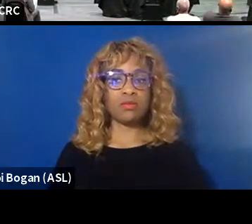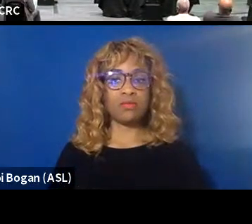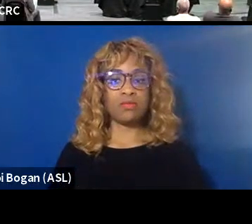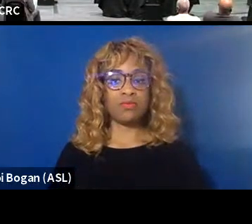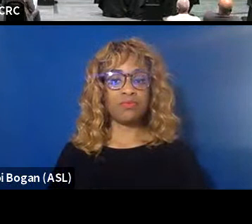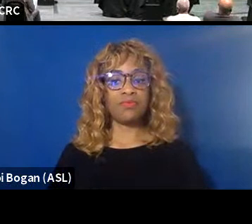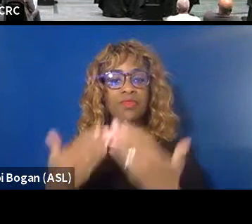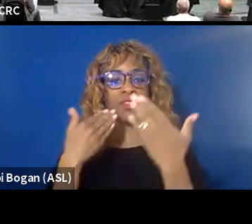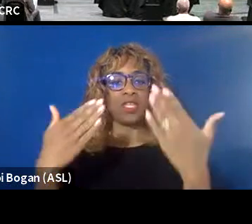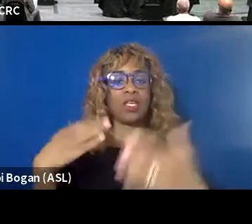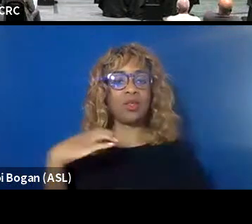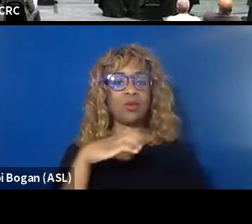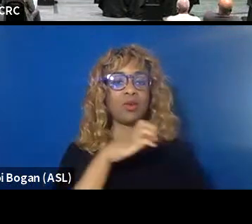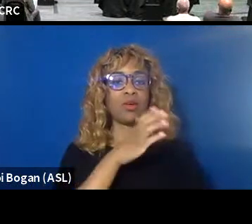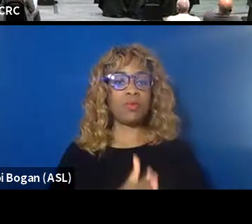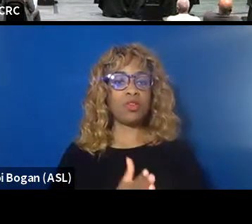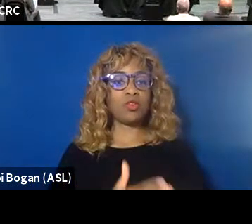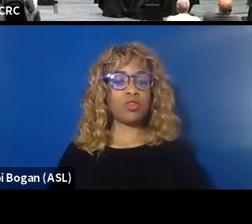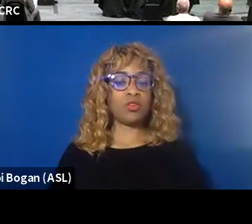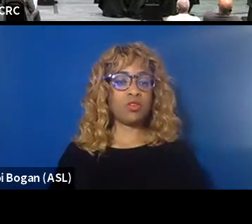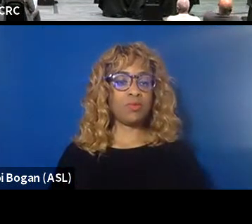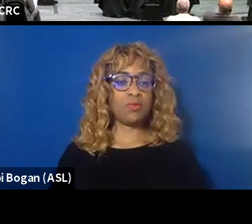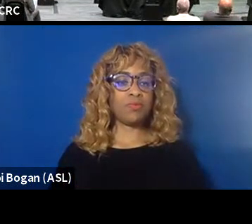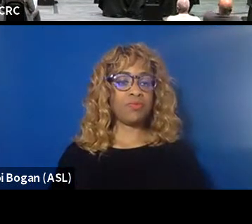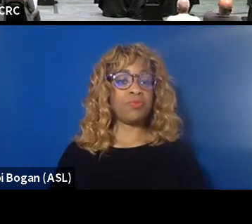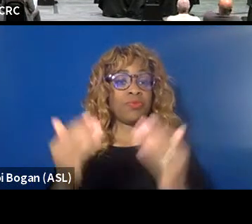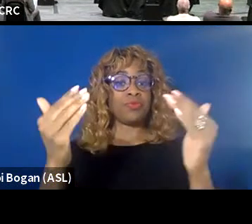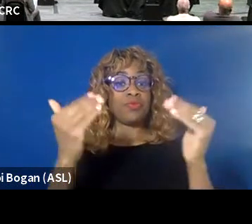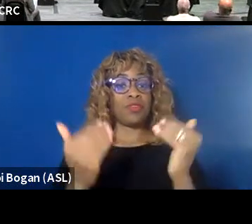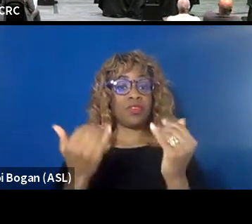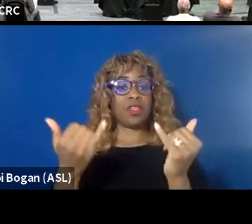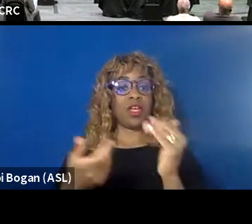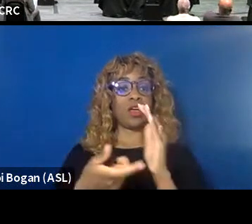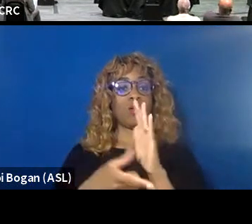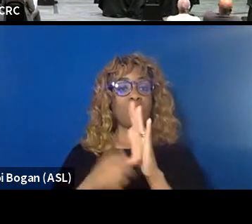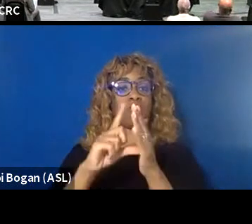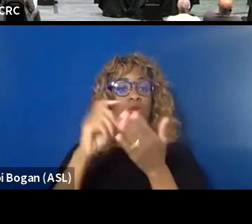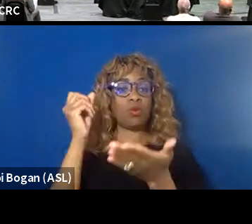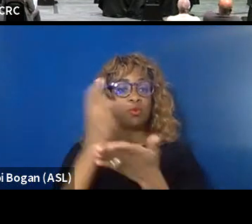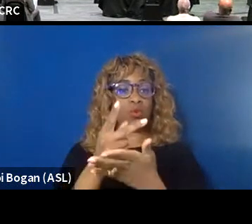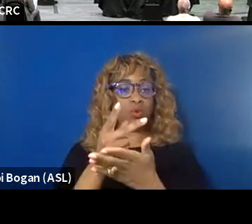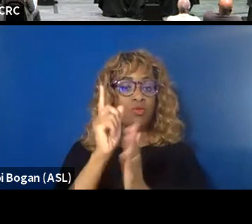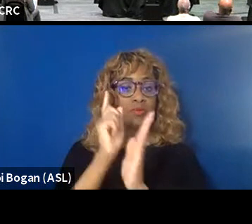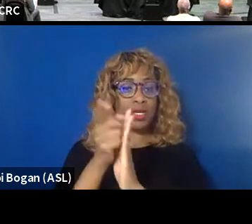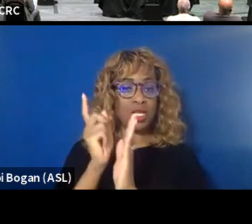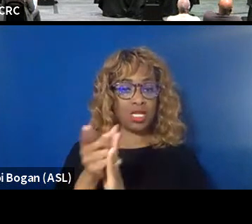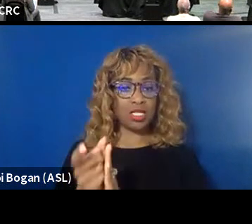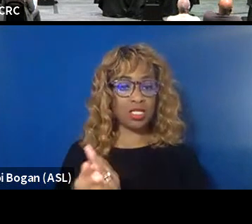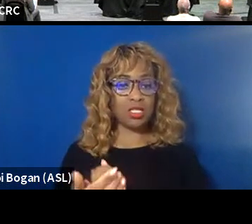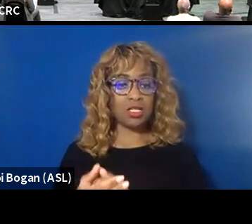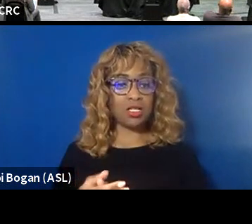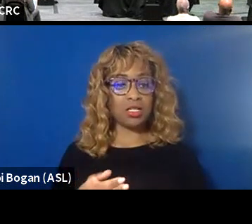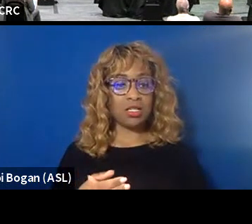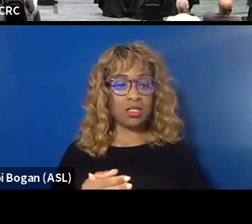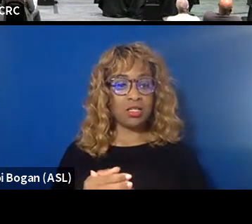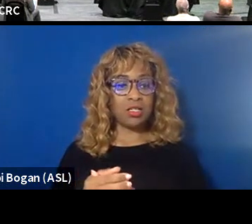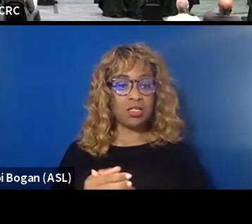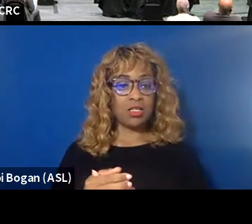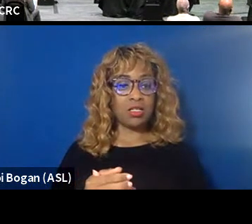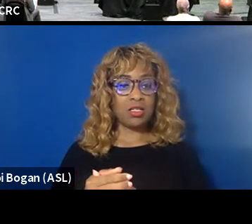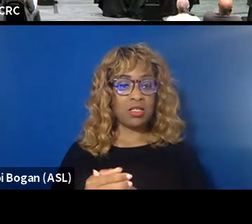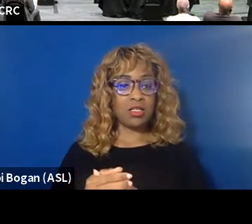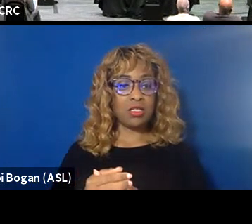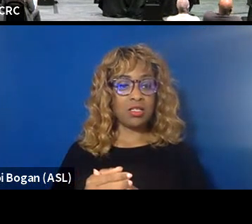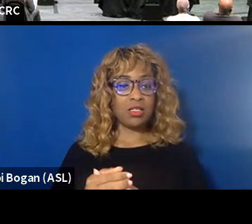Thank you, commissioners. We're now going to move to the review and approval of minutes. We will review